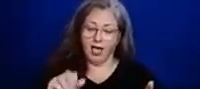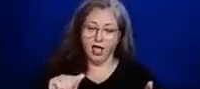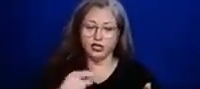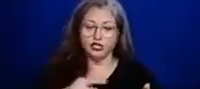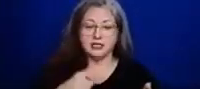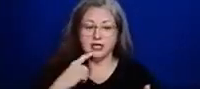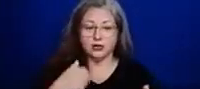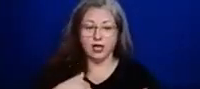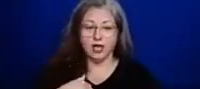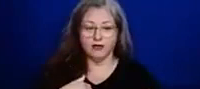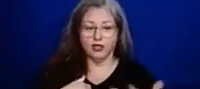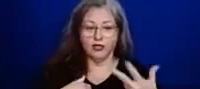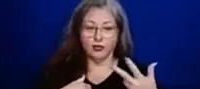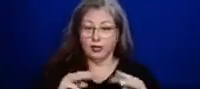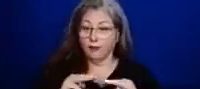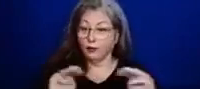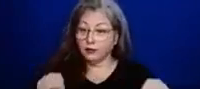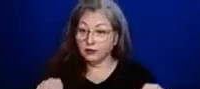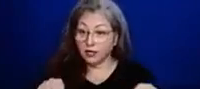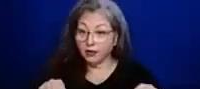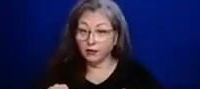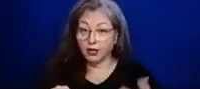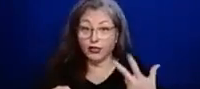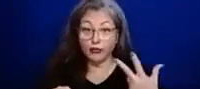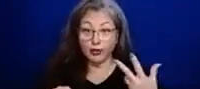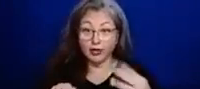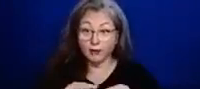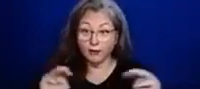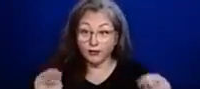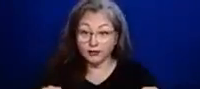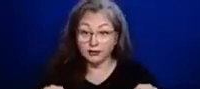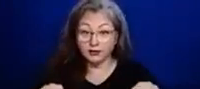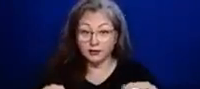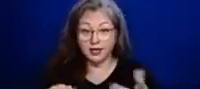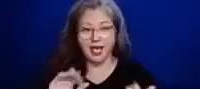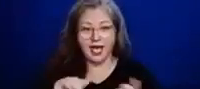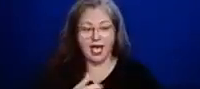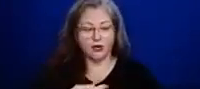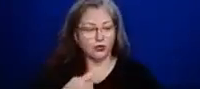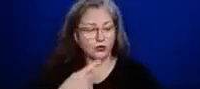3 museos. Museo is, you know,